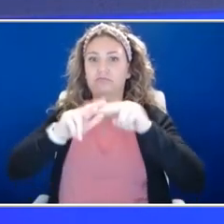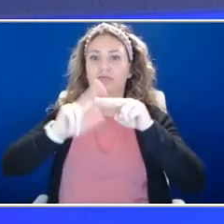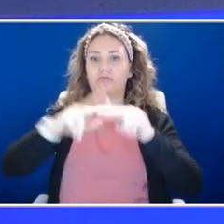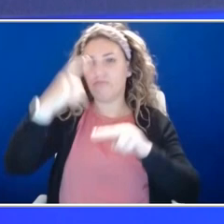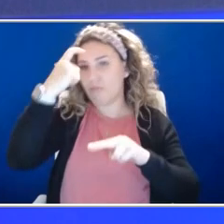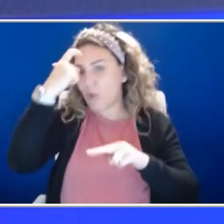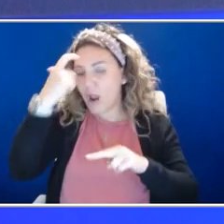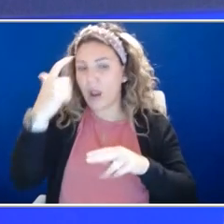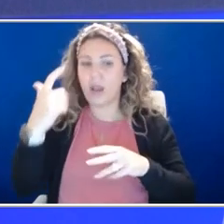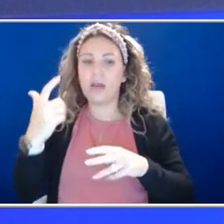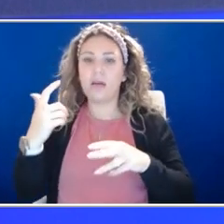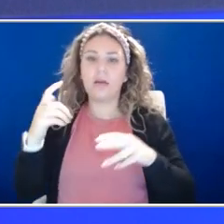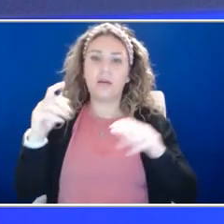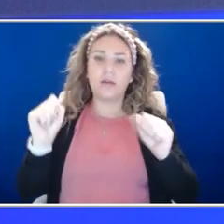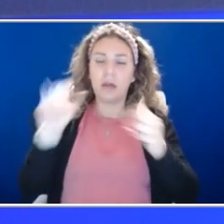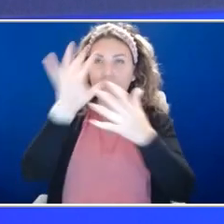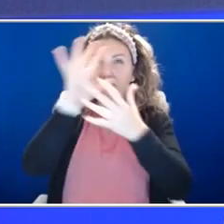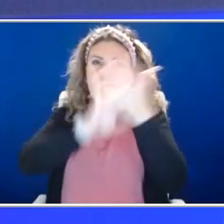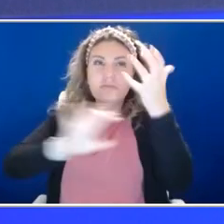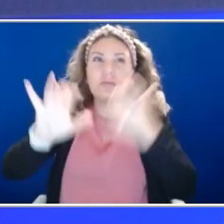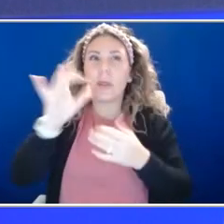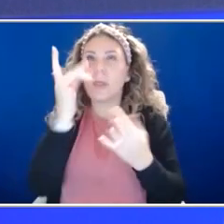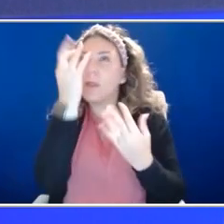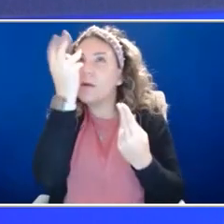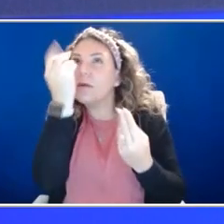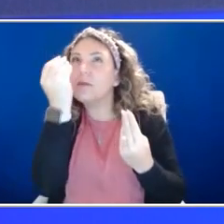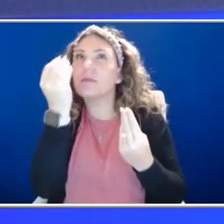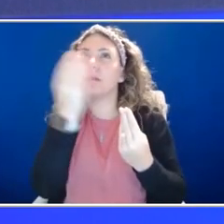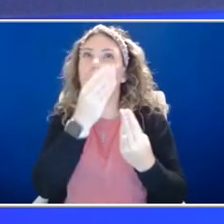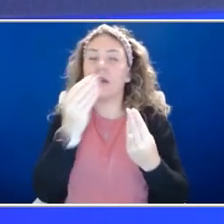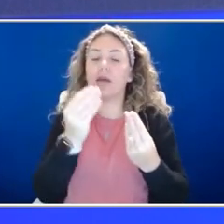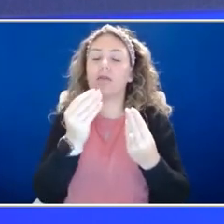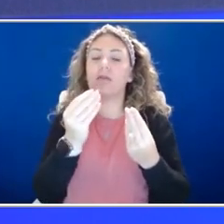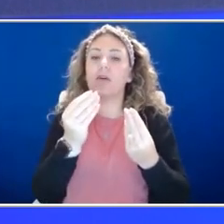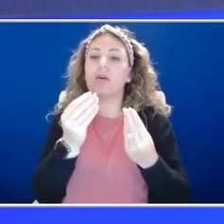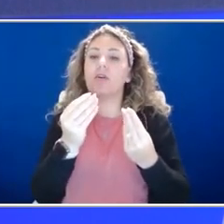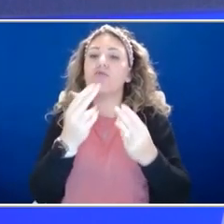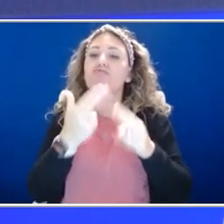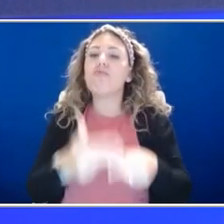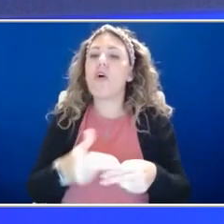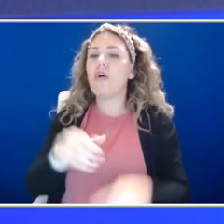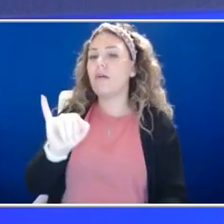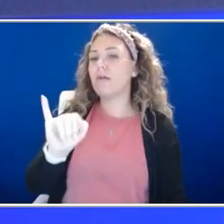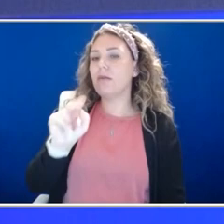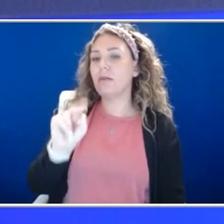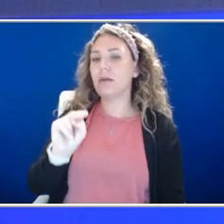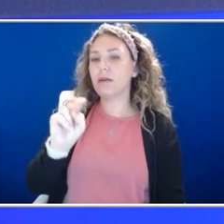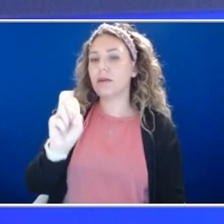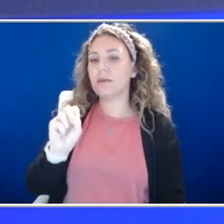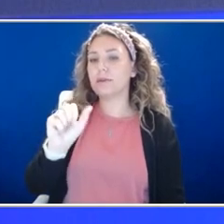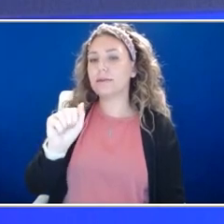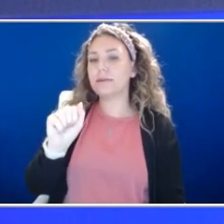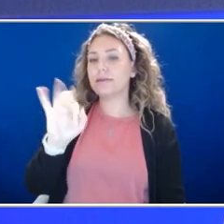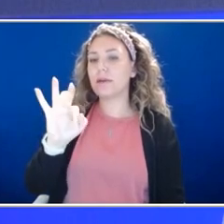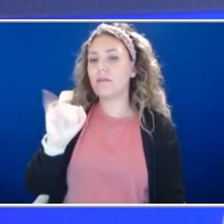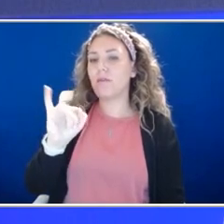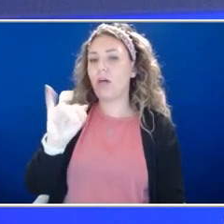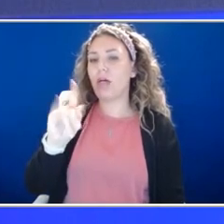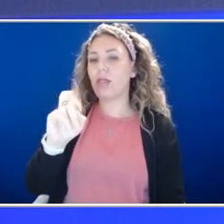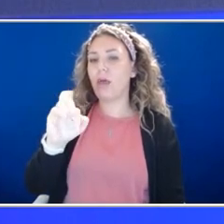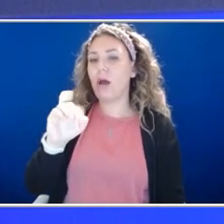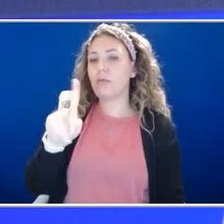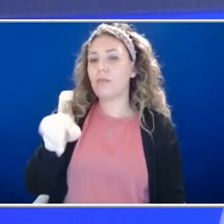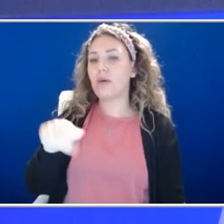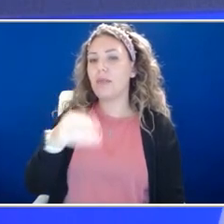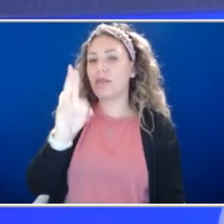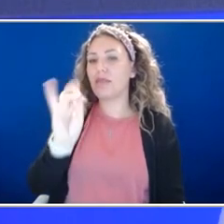can cloud one's thinking and cause what's called encephalopathy. And in the most severe cases, patients need to have dialysis.